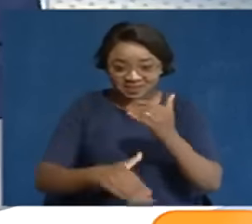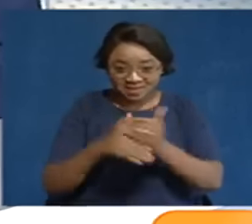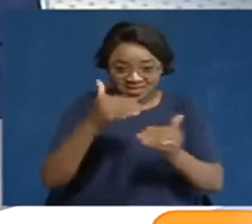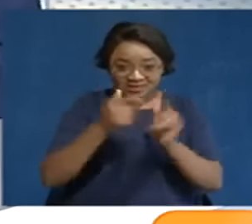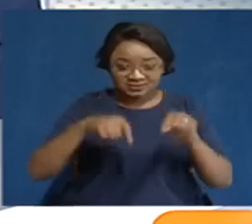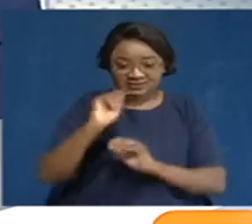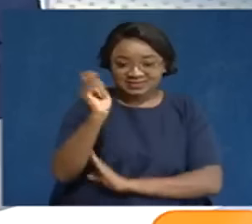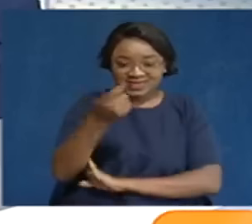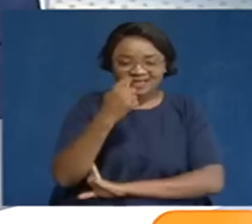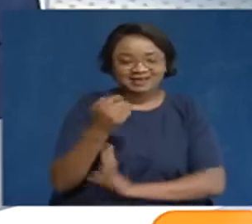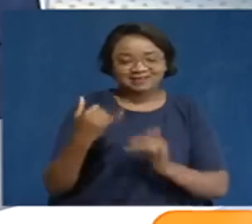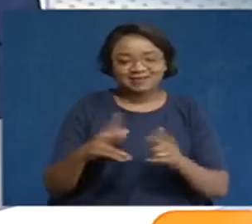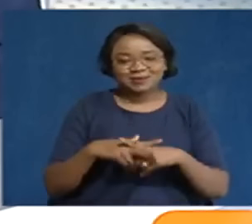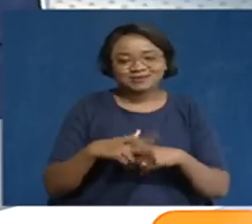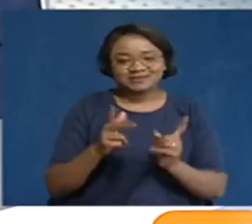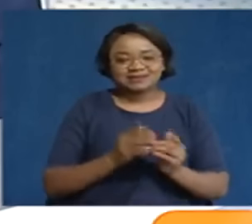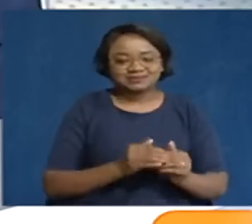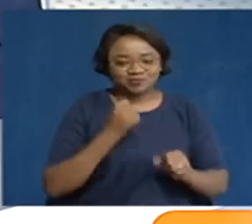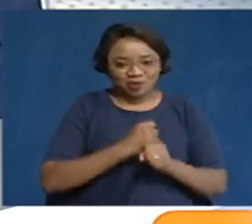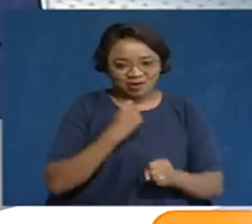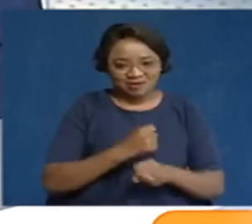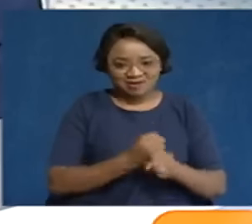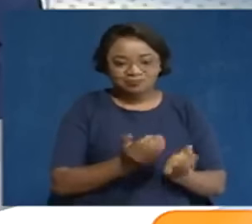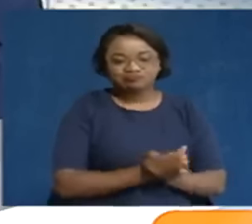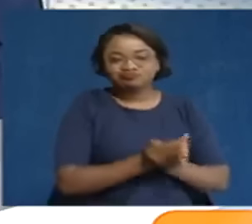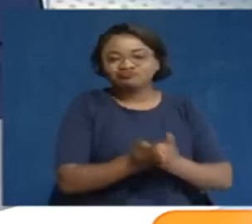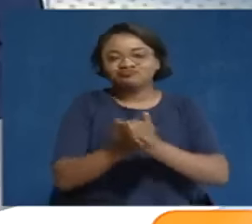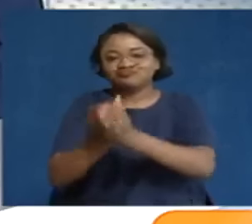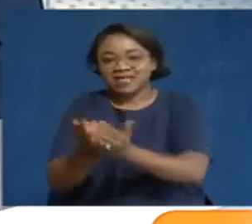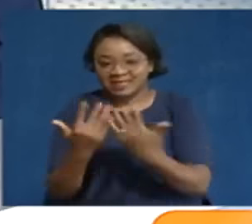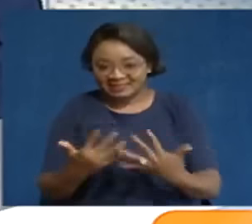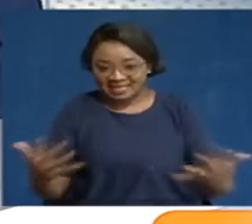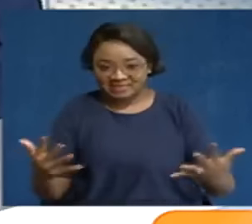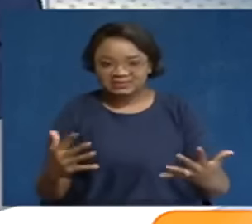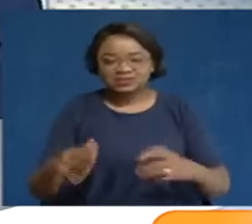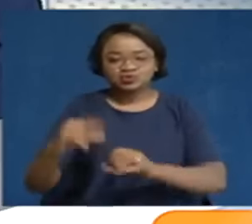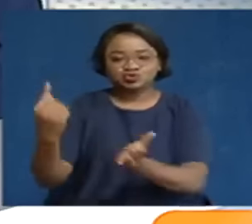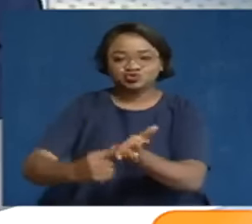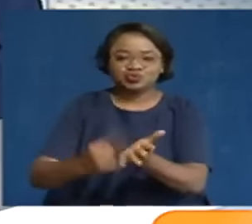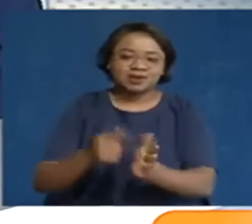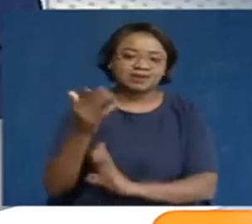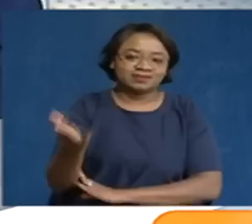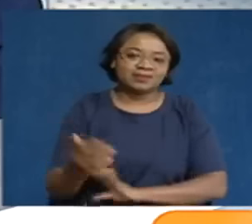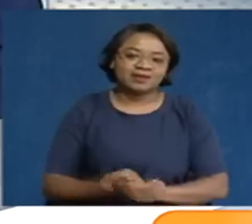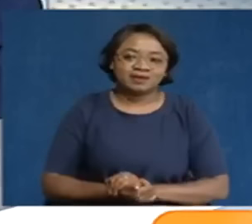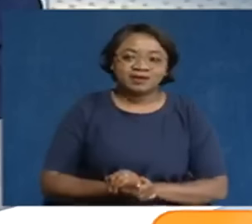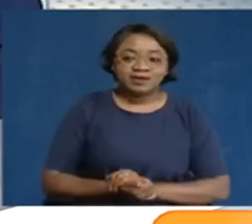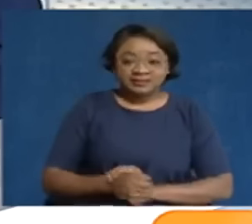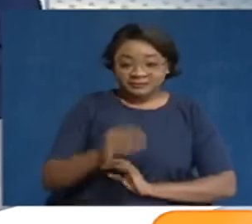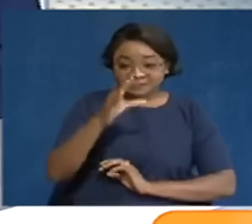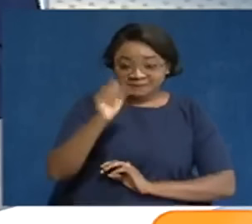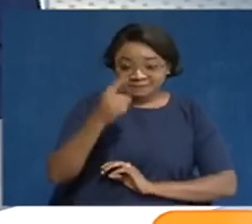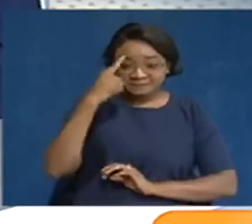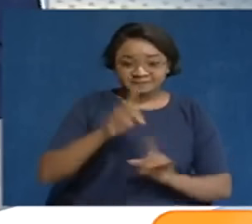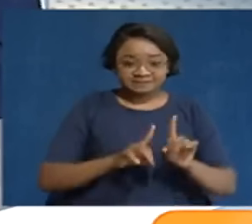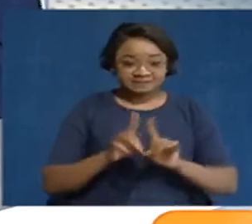cargo to Uganda. Speaking at the handover ceremony held at the Kisumu Shipyard Limited on Thursday, Defence CS Sopian Tuya indicated